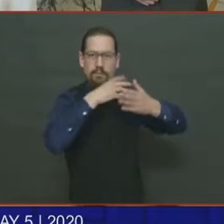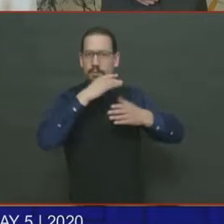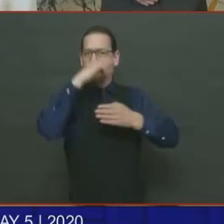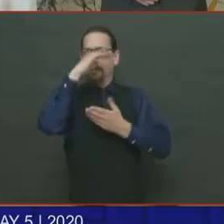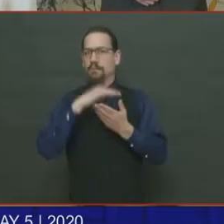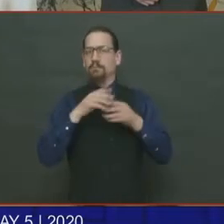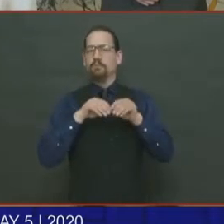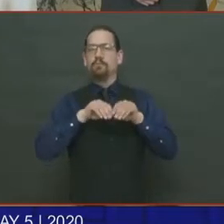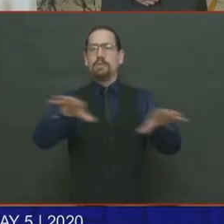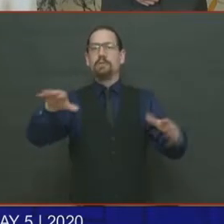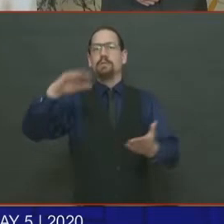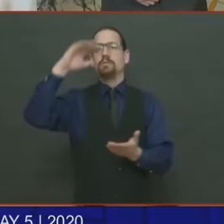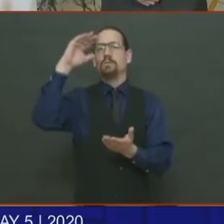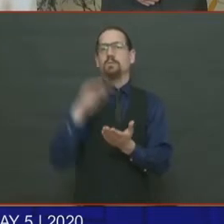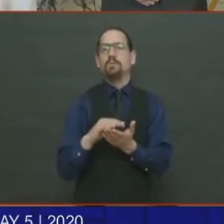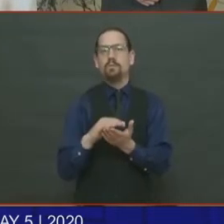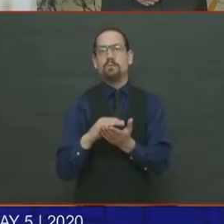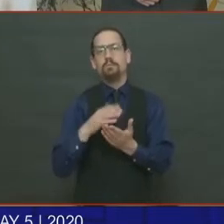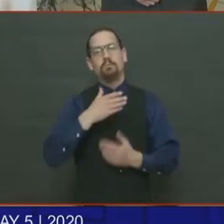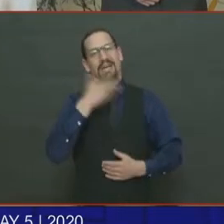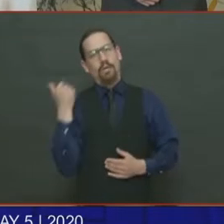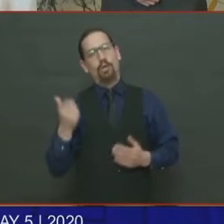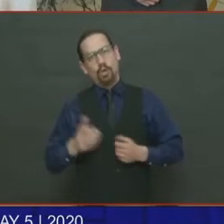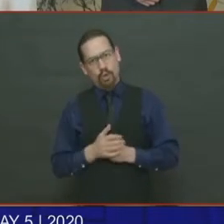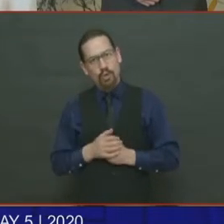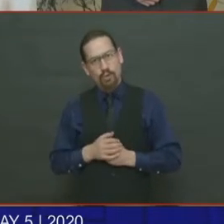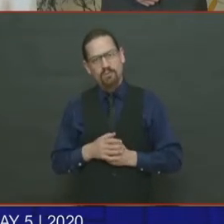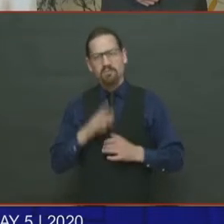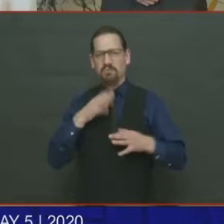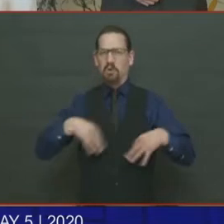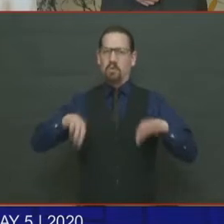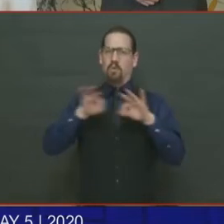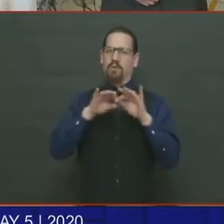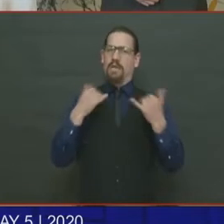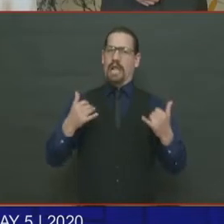it, and at any time, if you're within 6